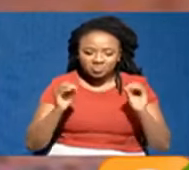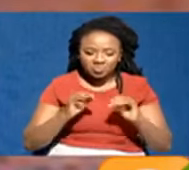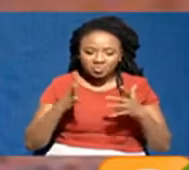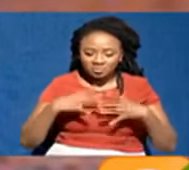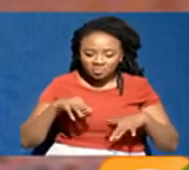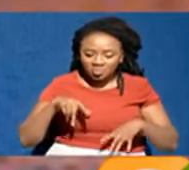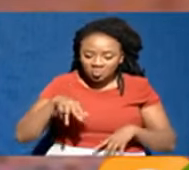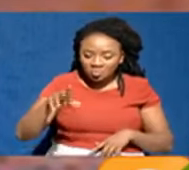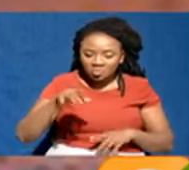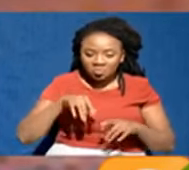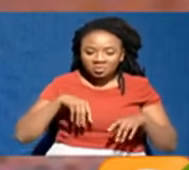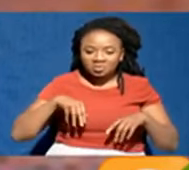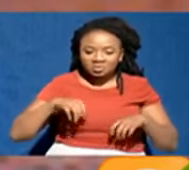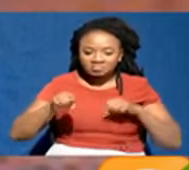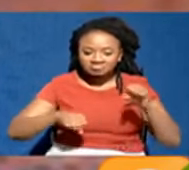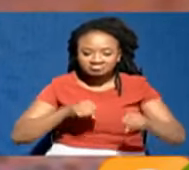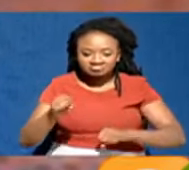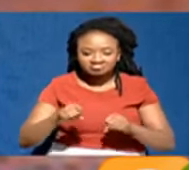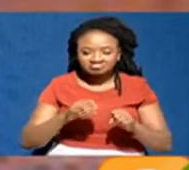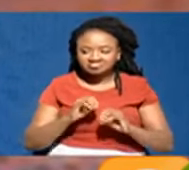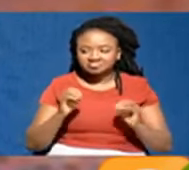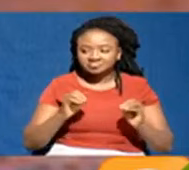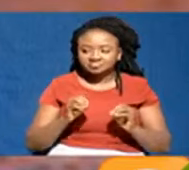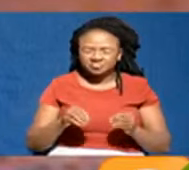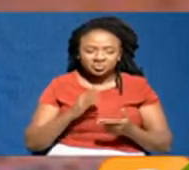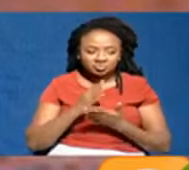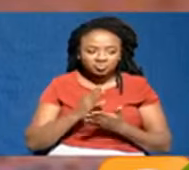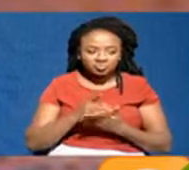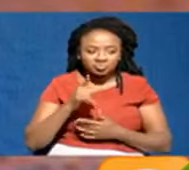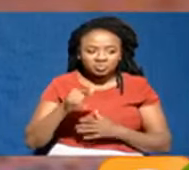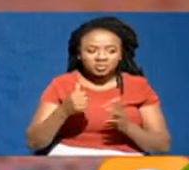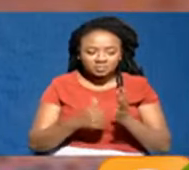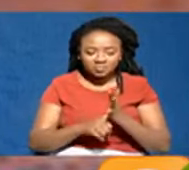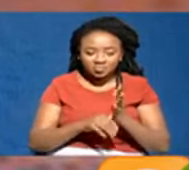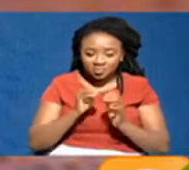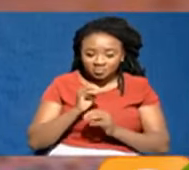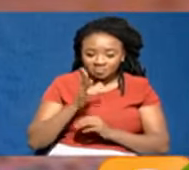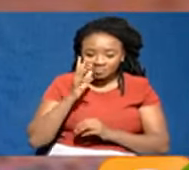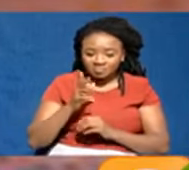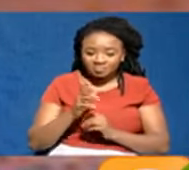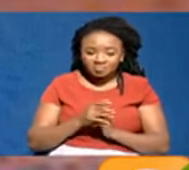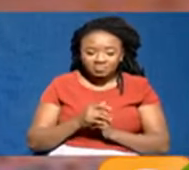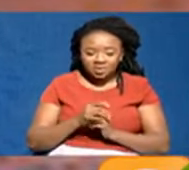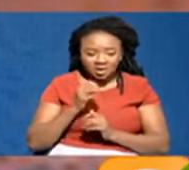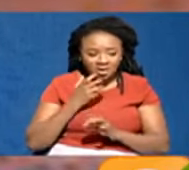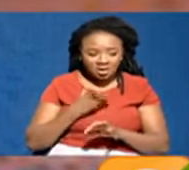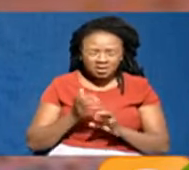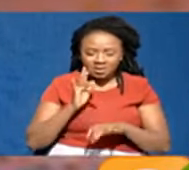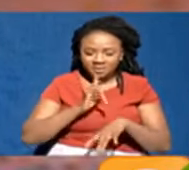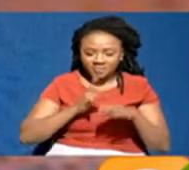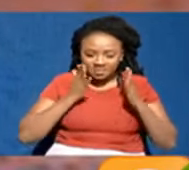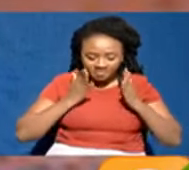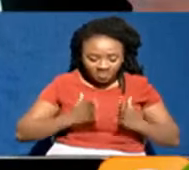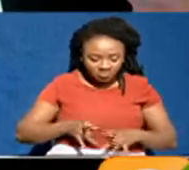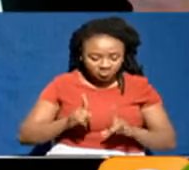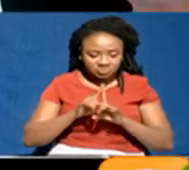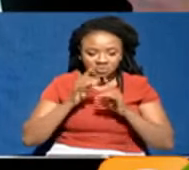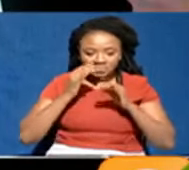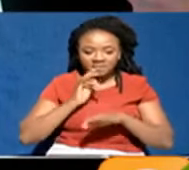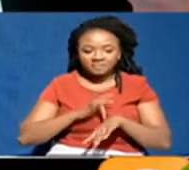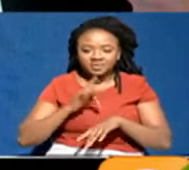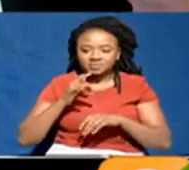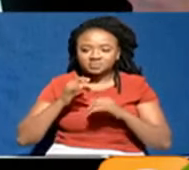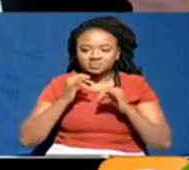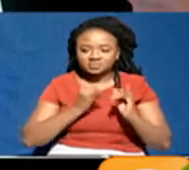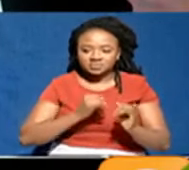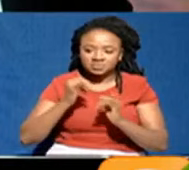it's a whole new thing that happens to you. And it's quite devastating, not just to the individual, but it affects the entire family. No,